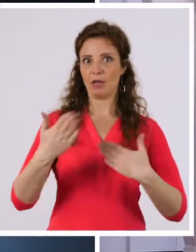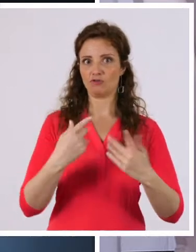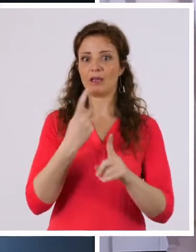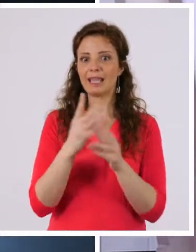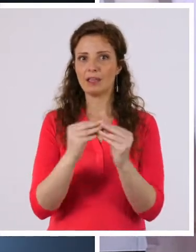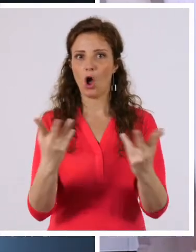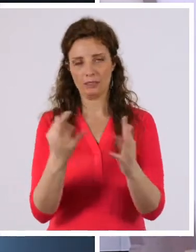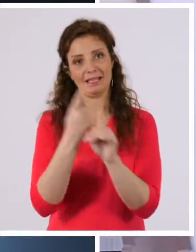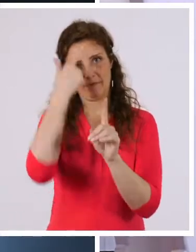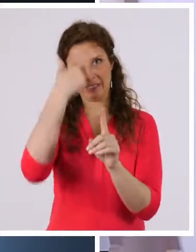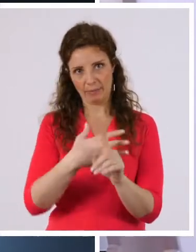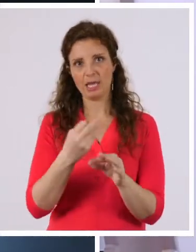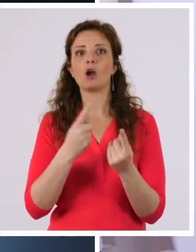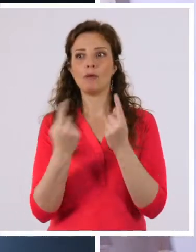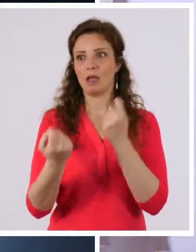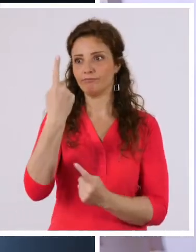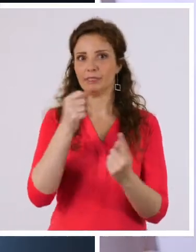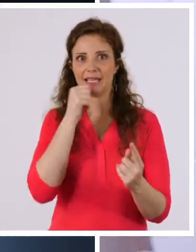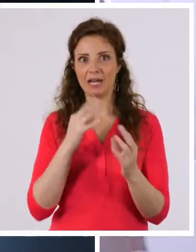rescue equipments of the ship.